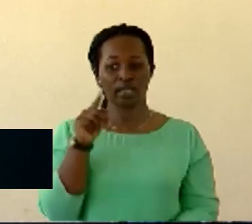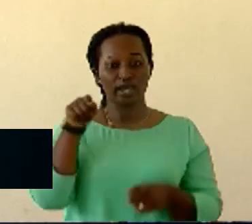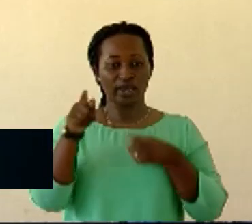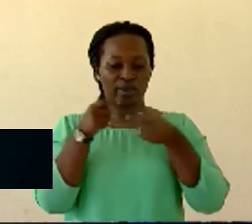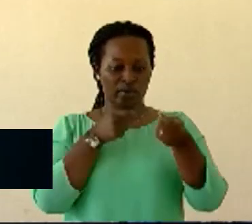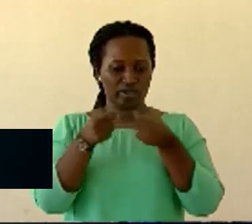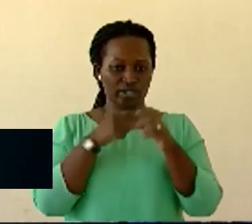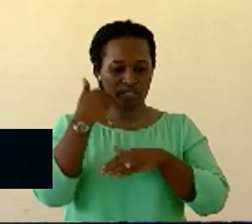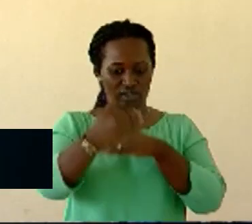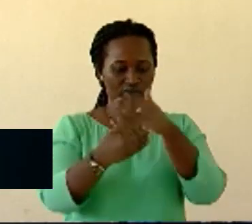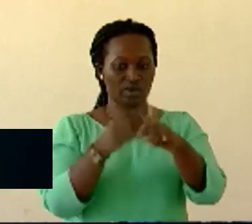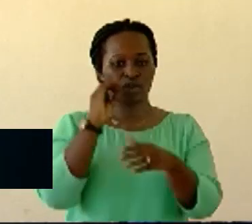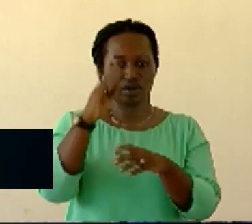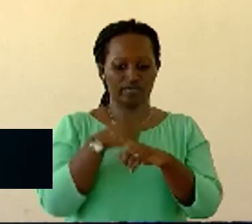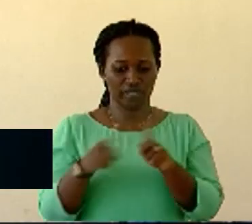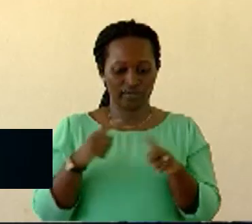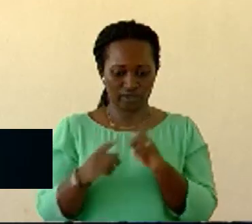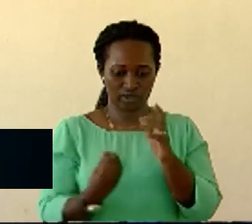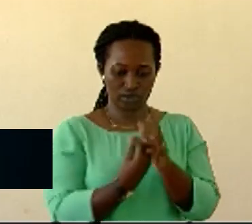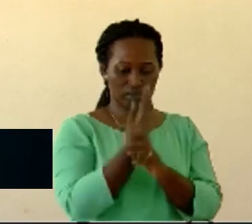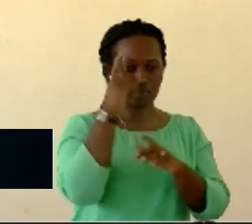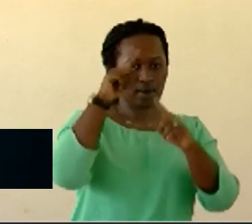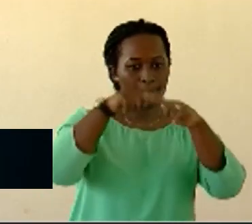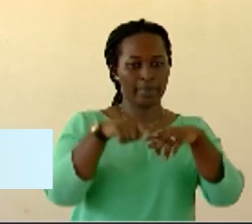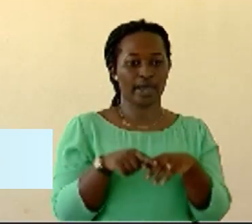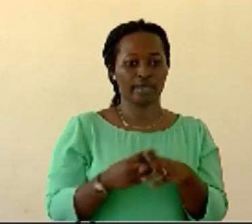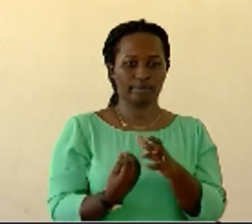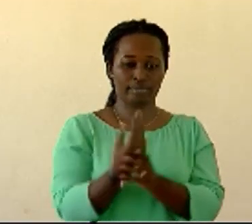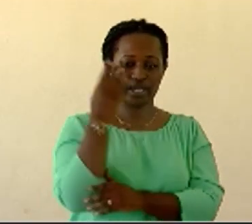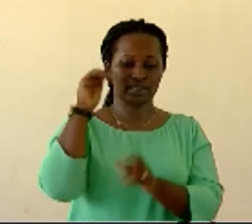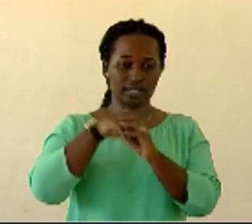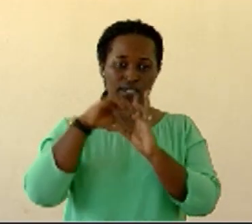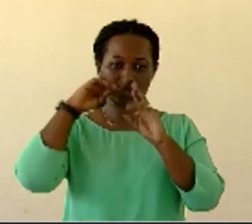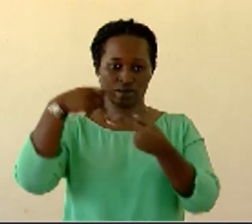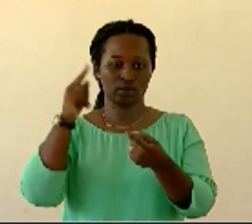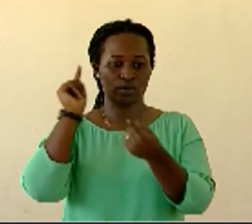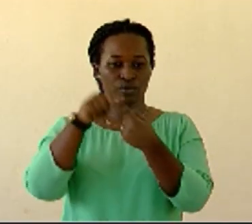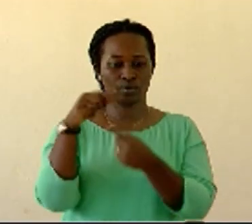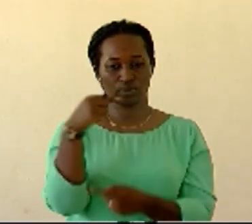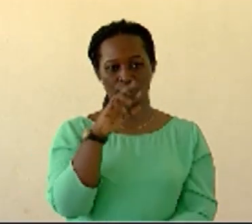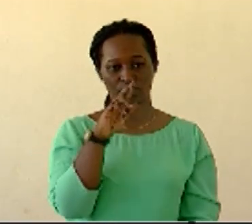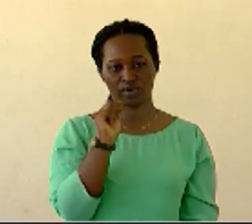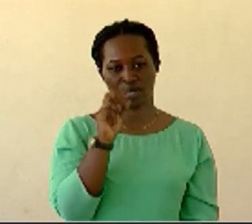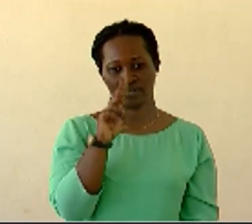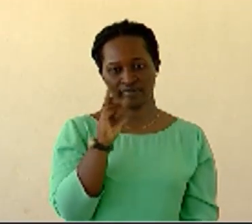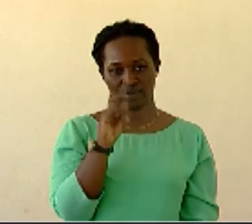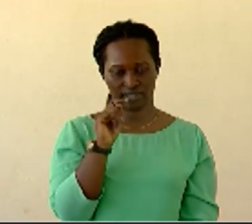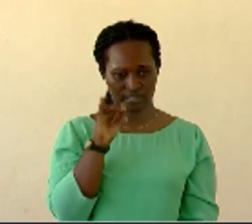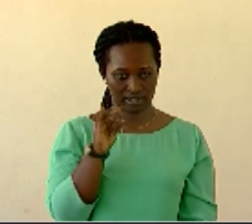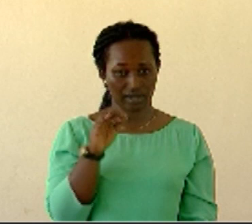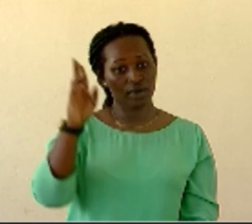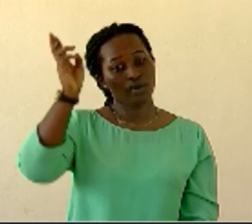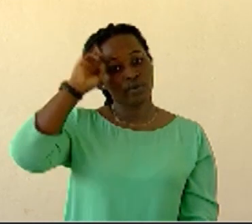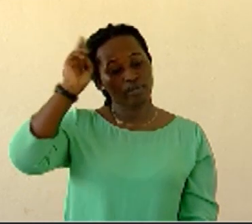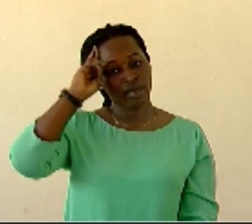of differential growth by a plant or fungus in response to gravity pulling on it.